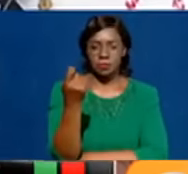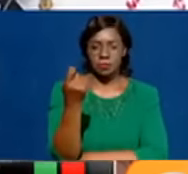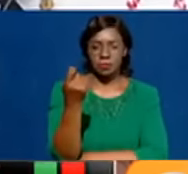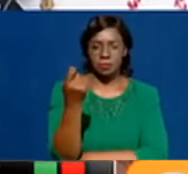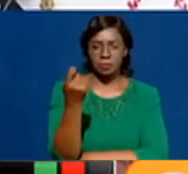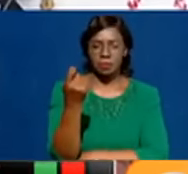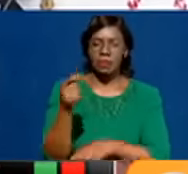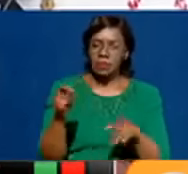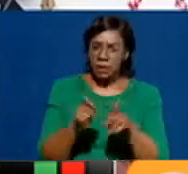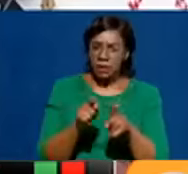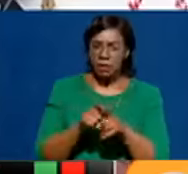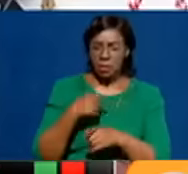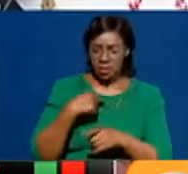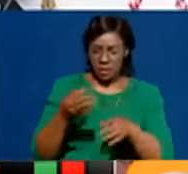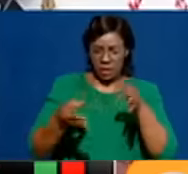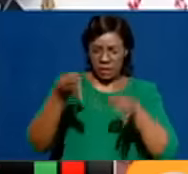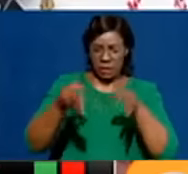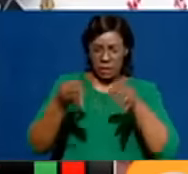of the Republic of Kenya